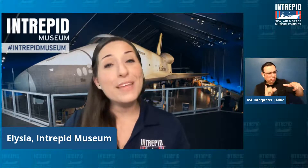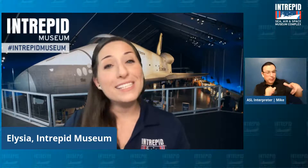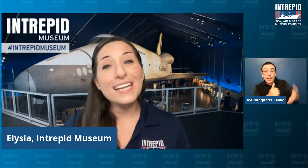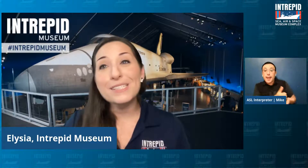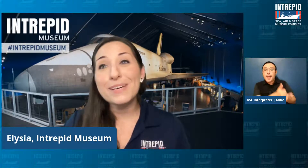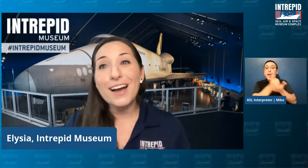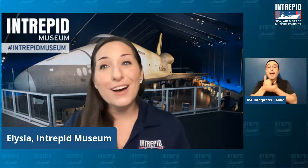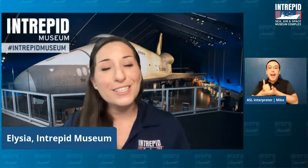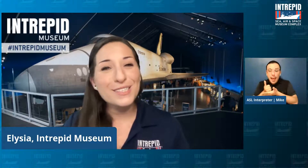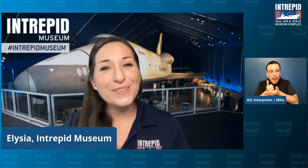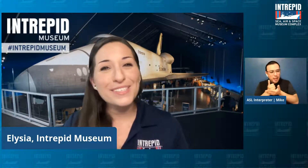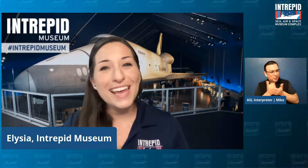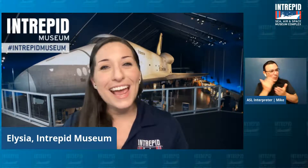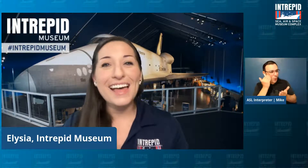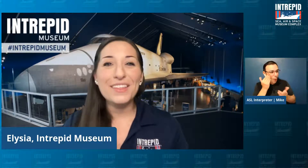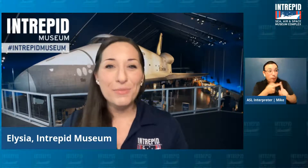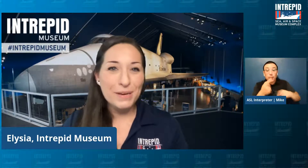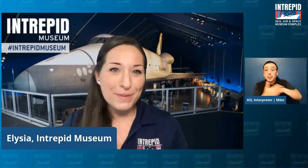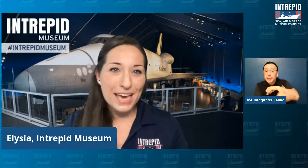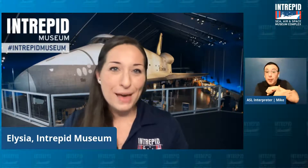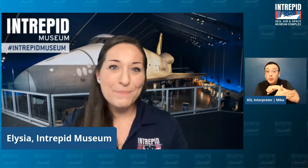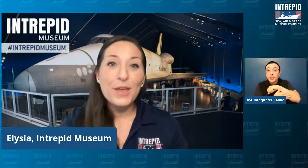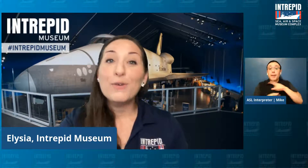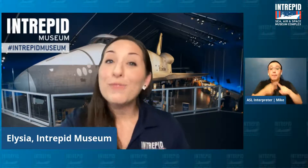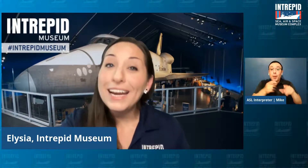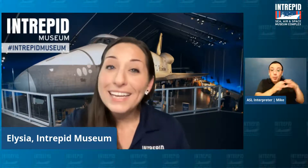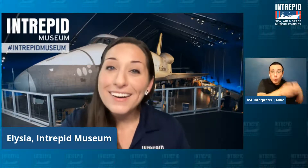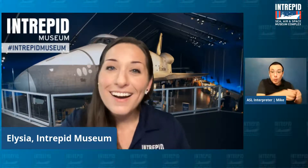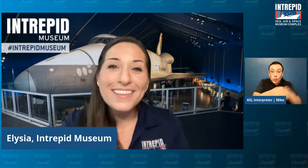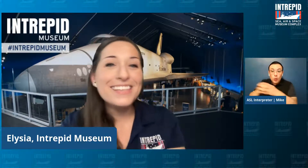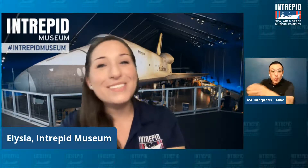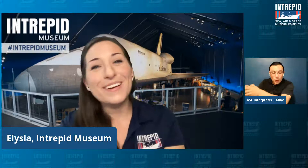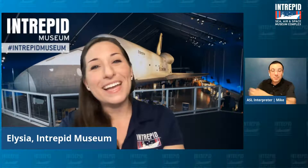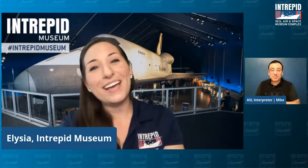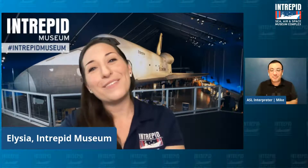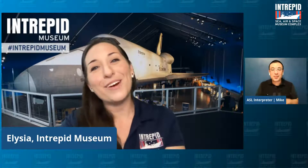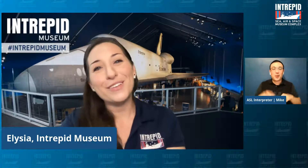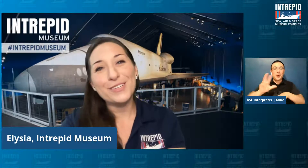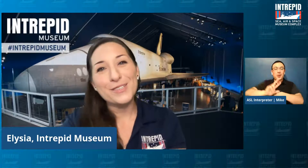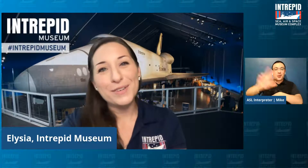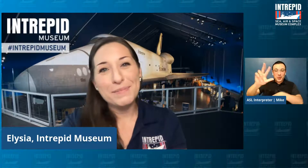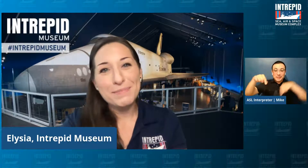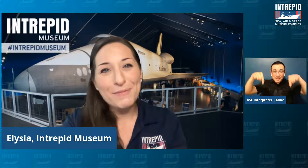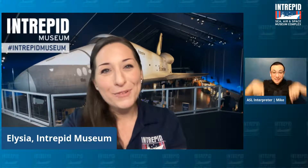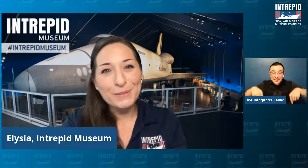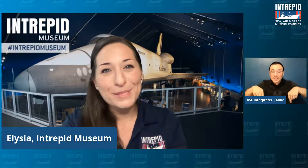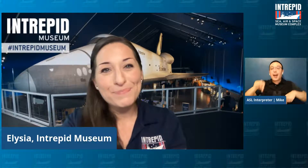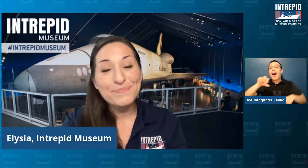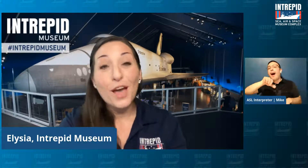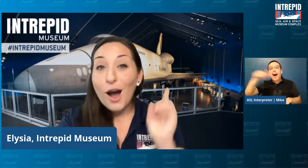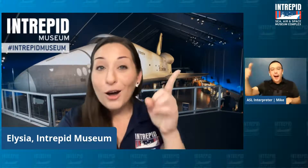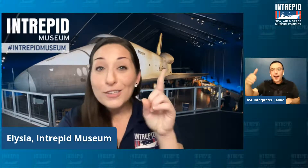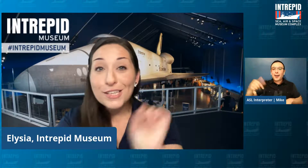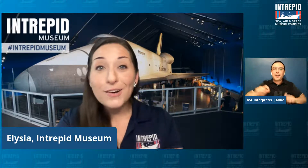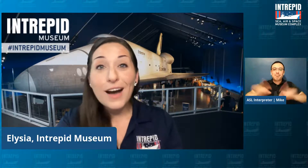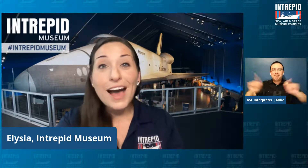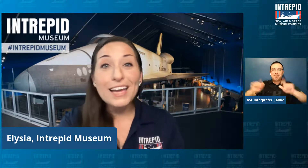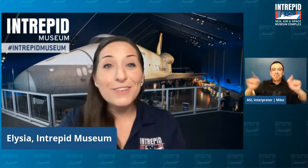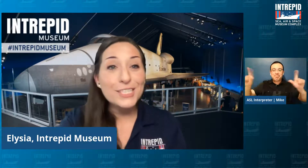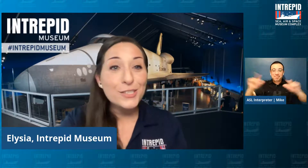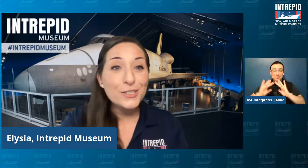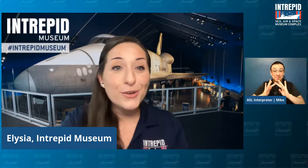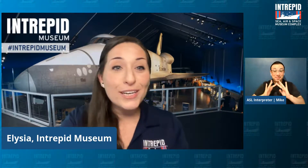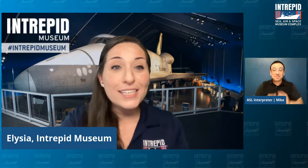So that's next week on Tuesday at 3 p.m. right here on this or any of our other streaming platforms. Also,